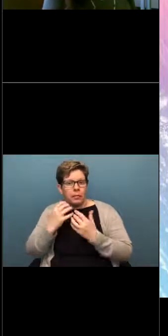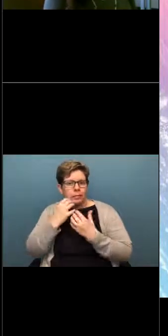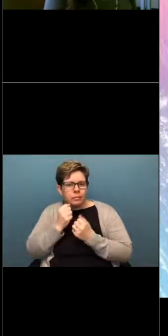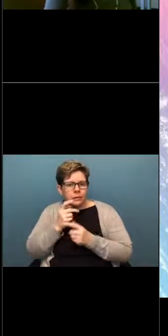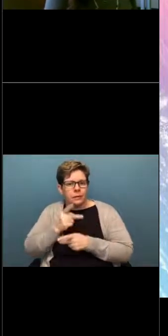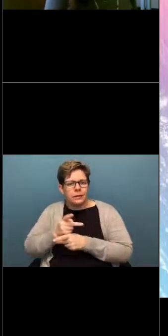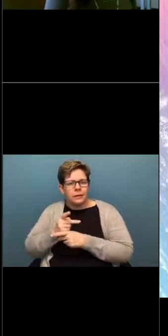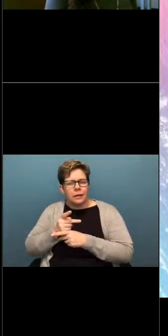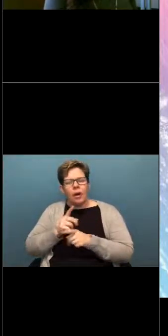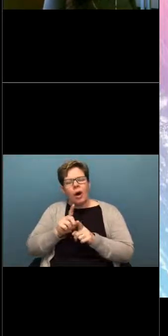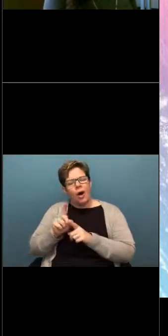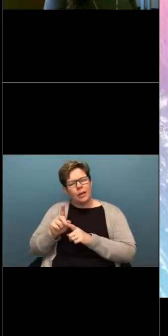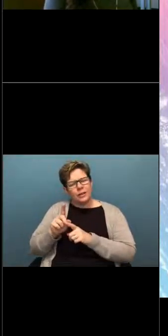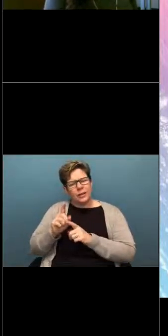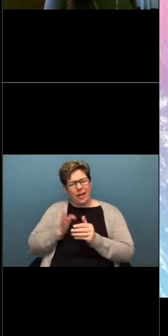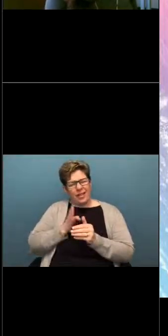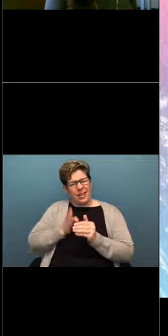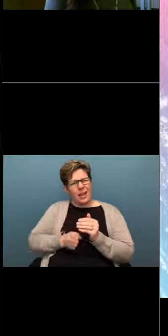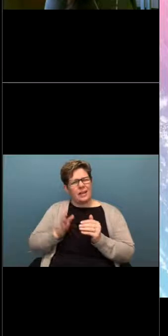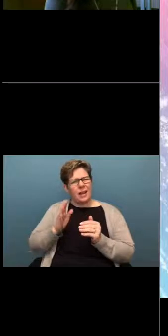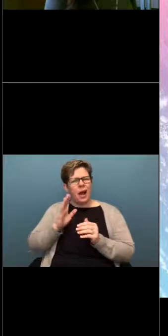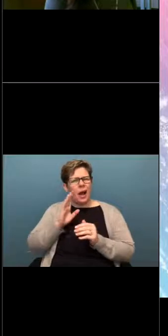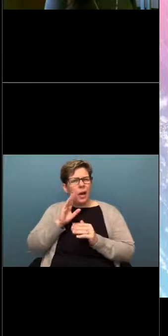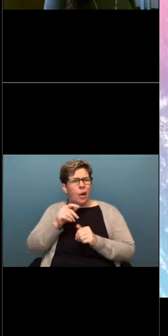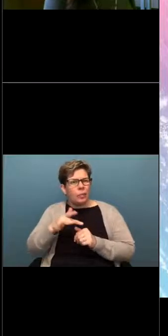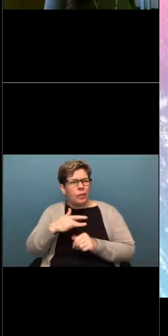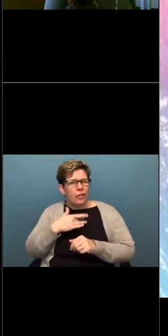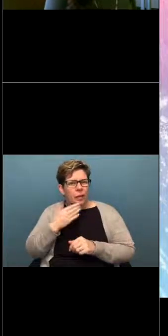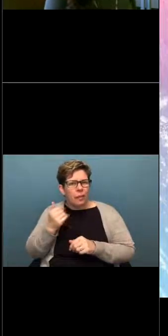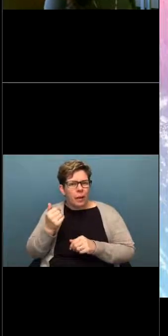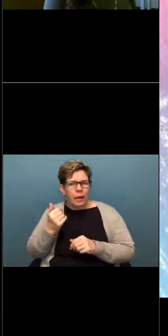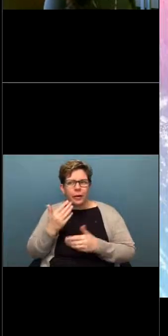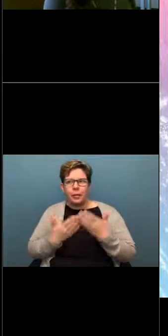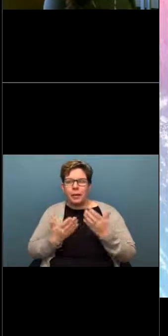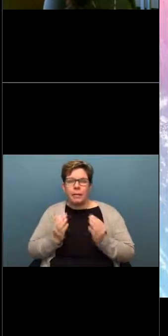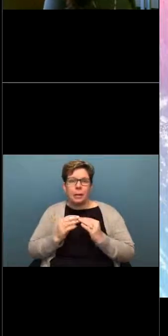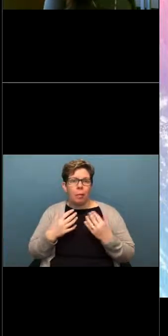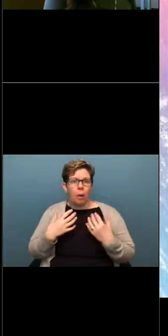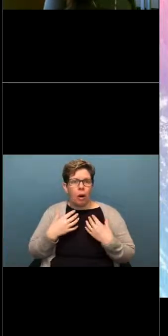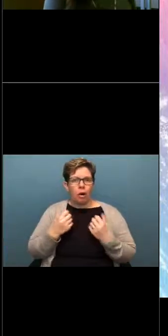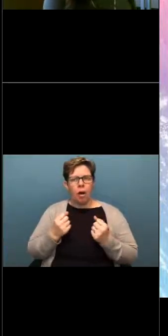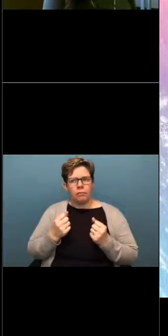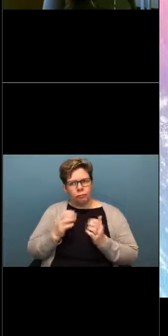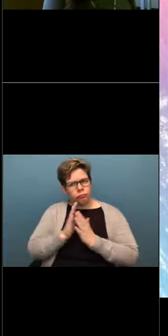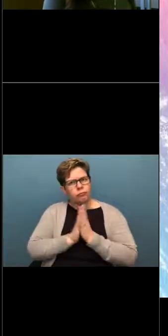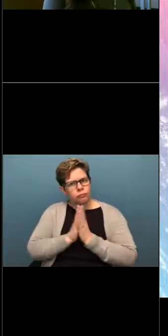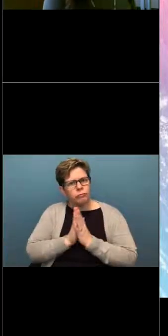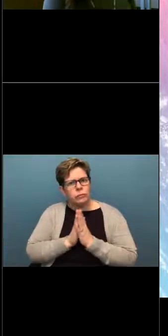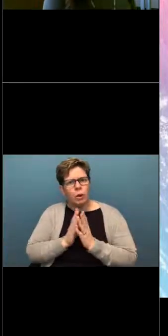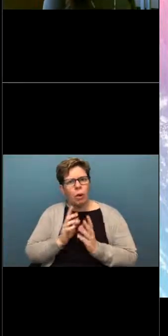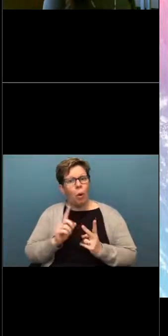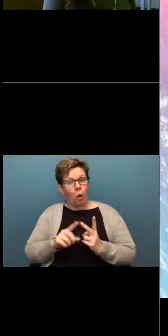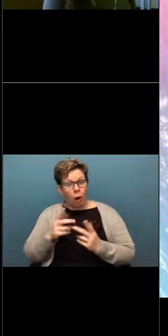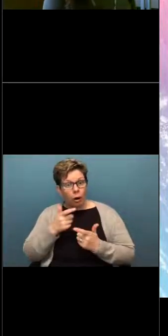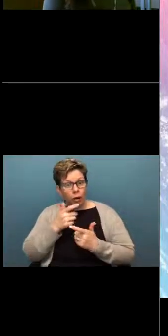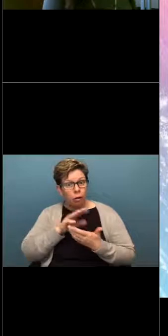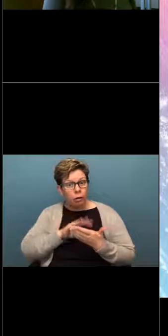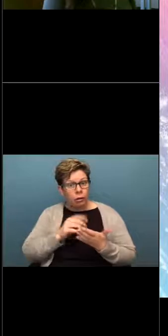little better than when we started, even if that's a little more confidence or hearing or seeing something that might be helpful to